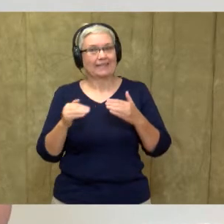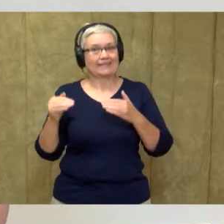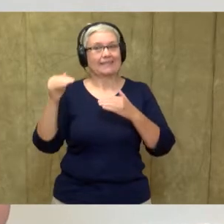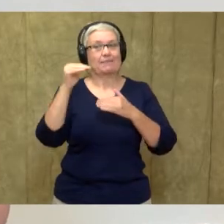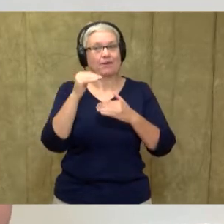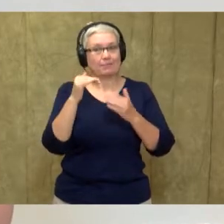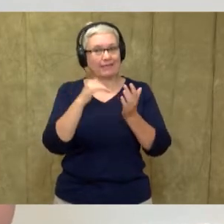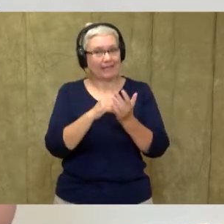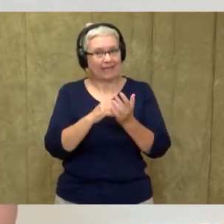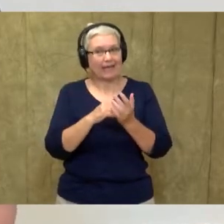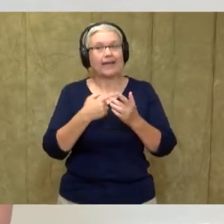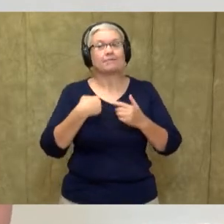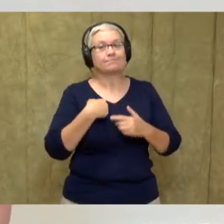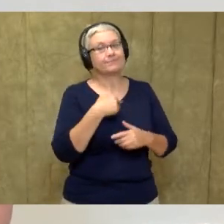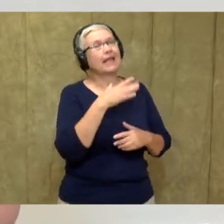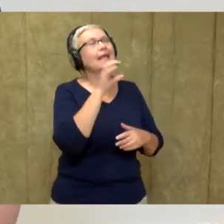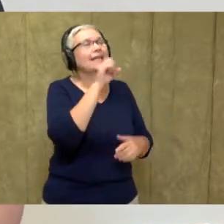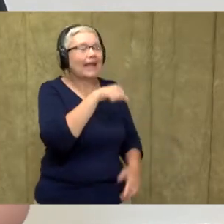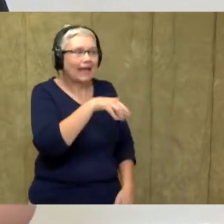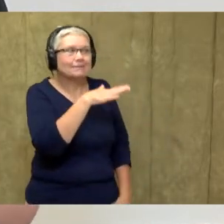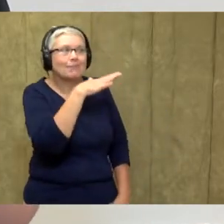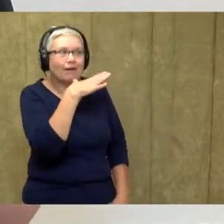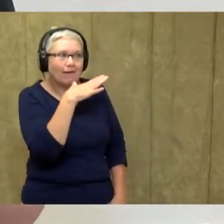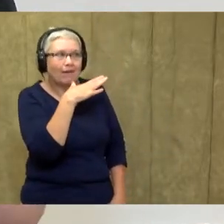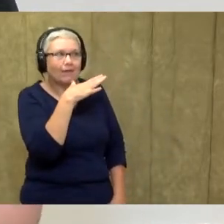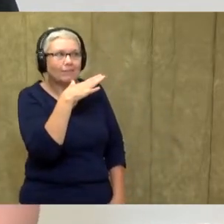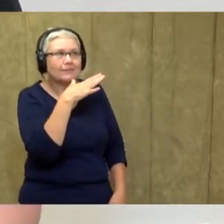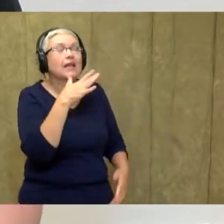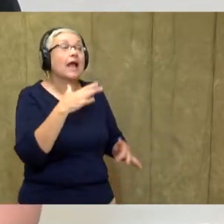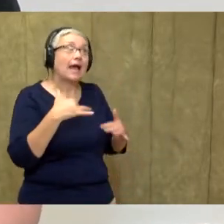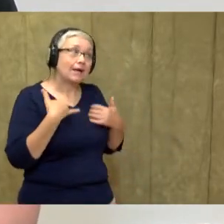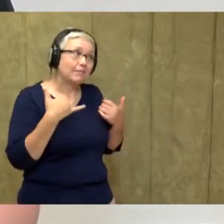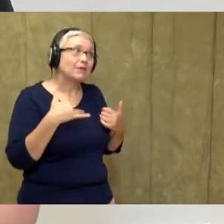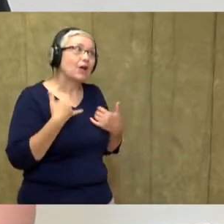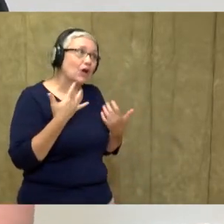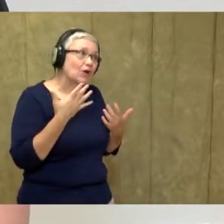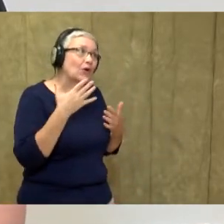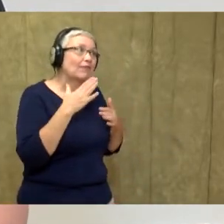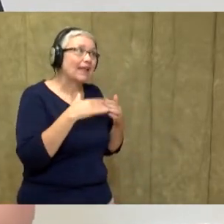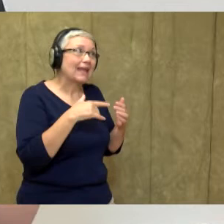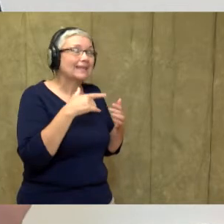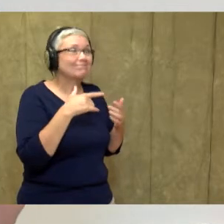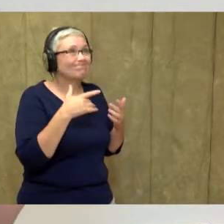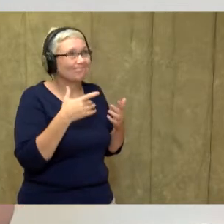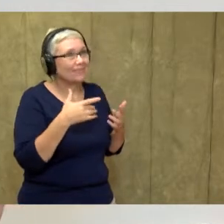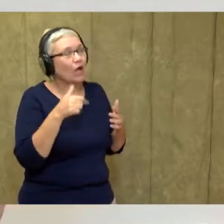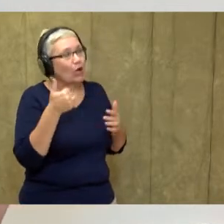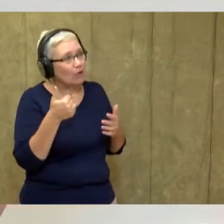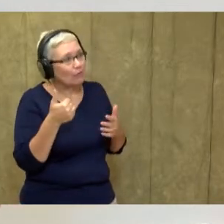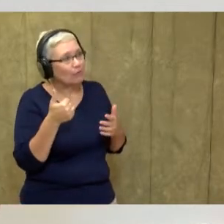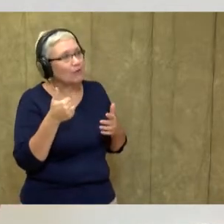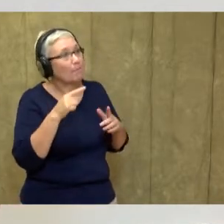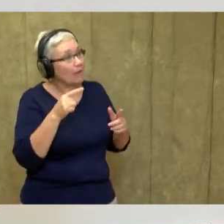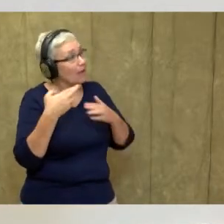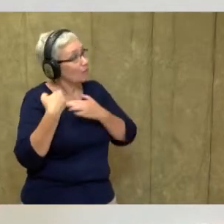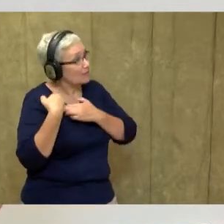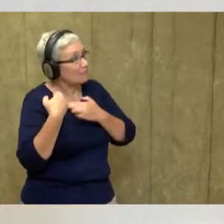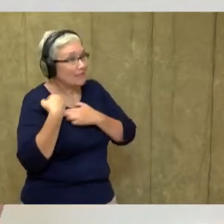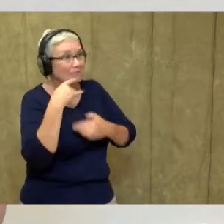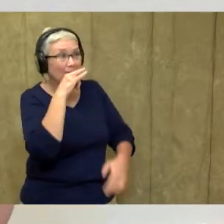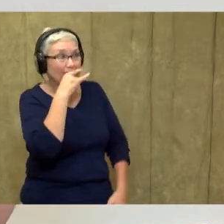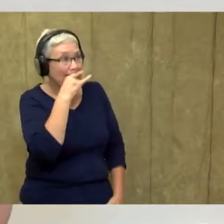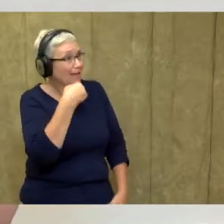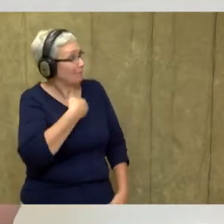need to say, okay, yes, mom, I am younger than you would like, but I still am a responsible kid. And if